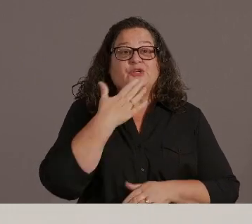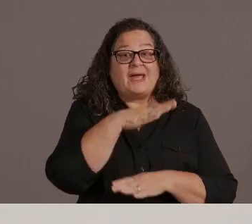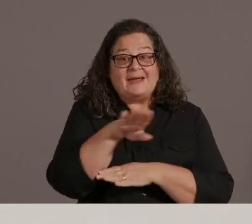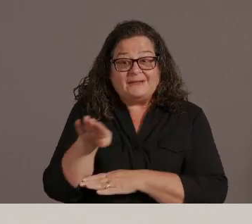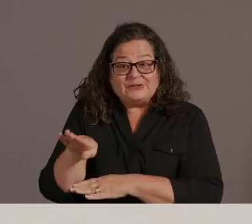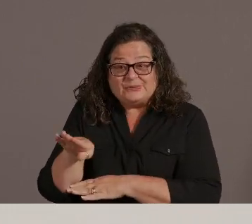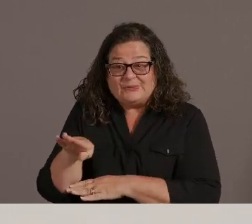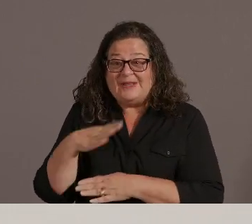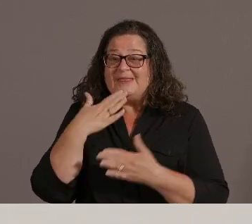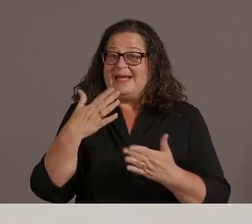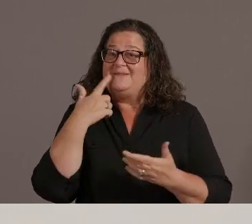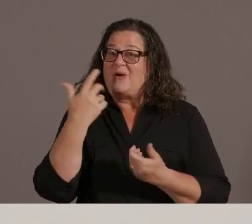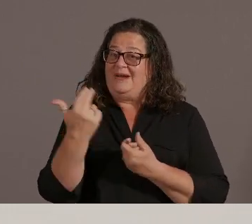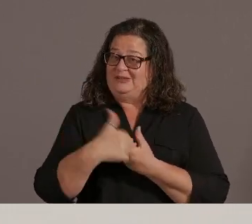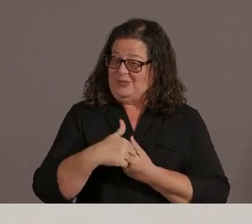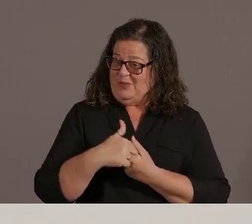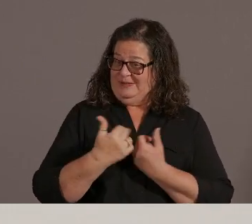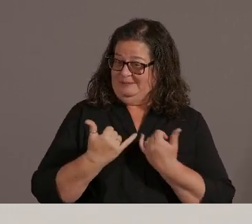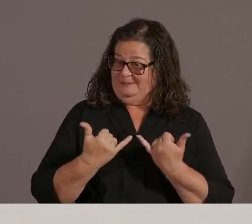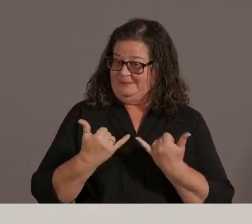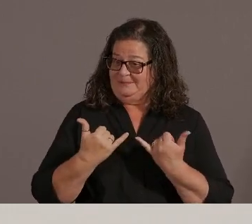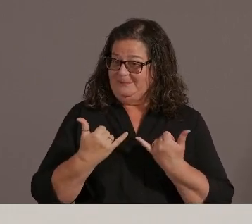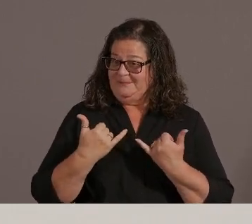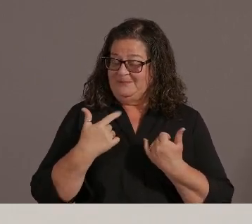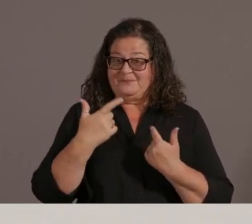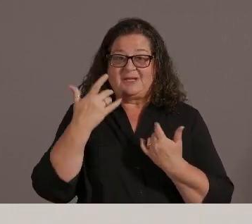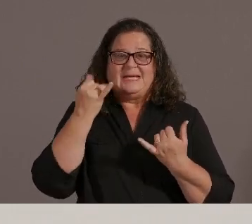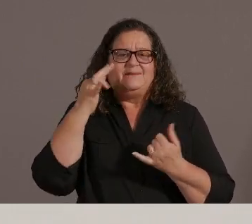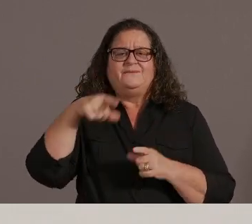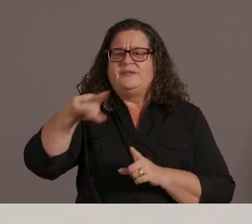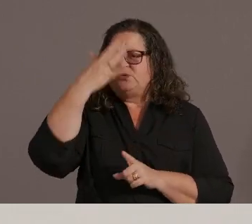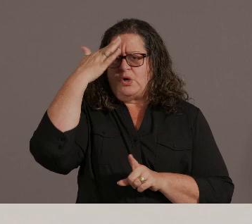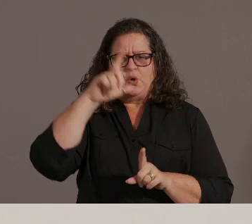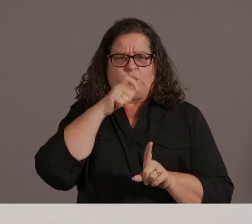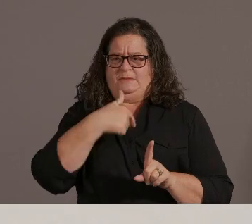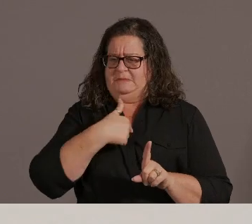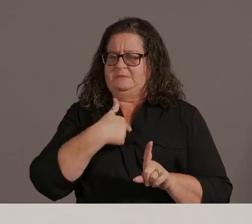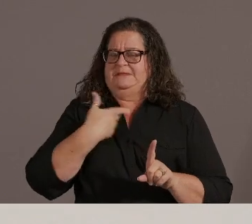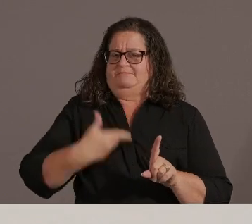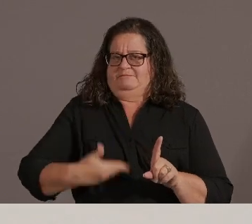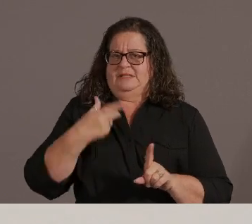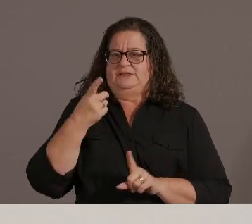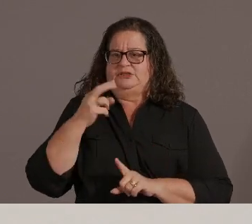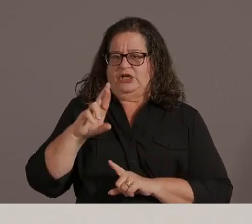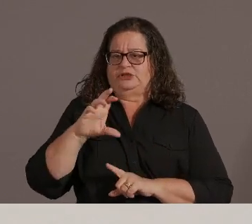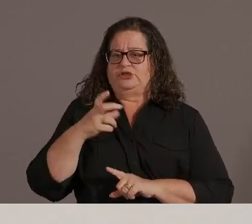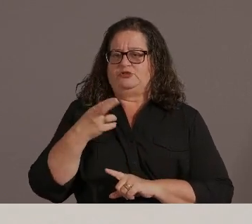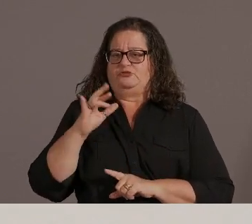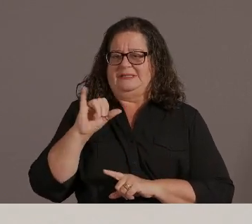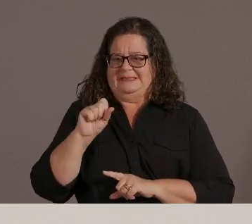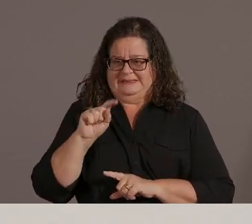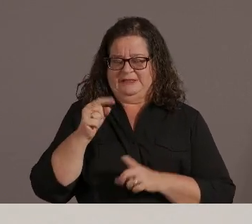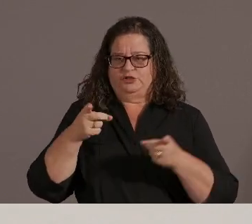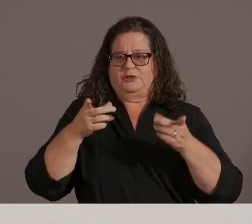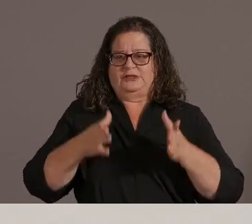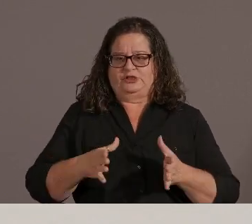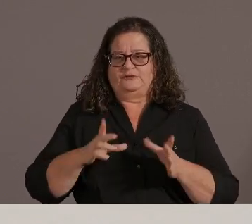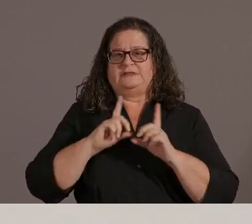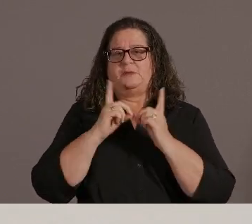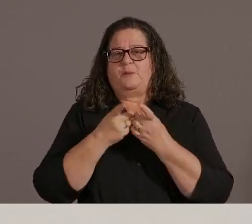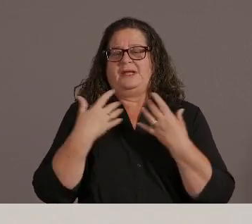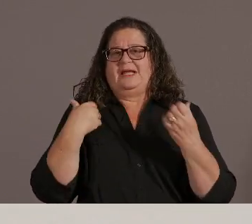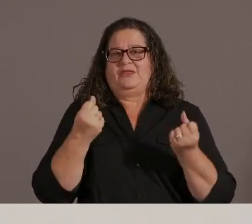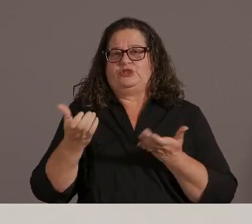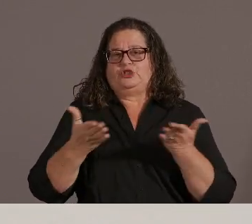Christ. I'm the director for the Arizona Department of Health Services. We hope everyone has had a great week. Today, we want to go